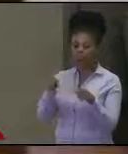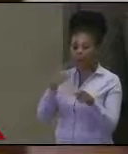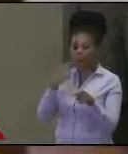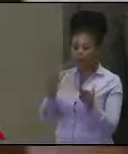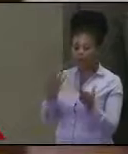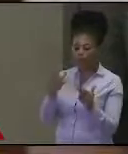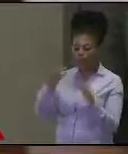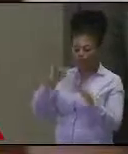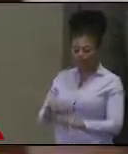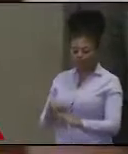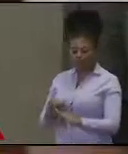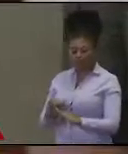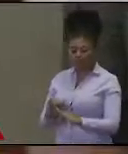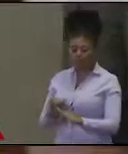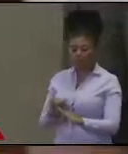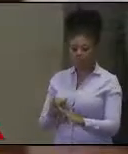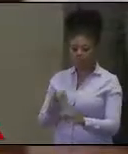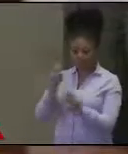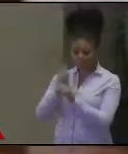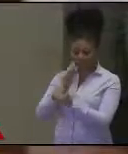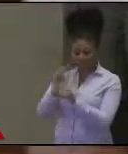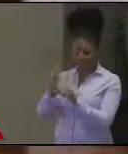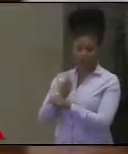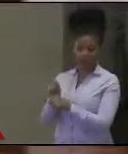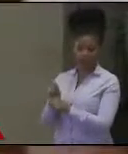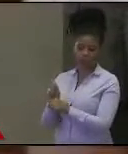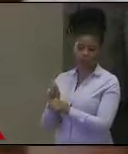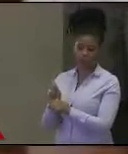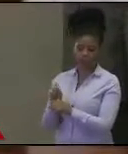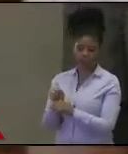reside in informal settlement.